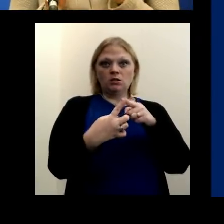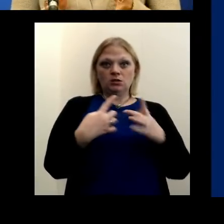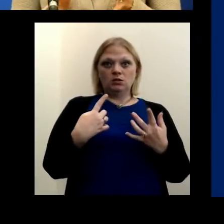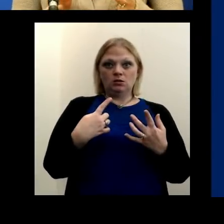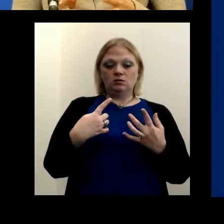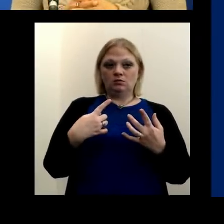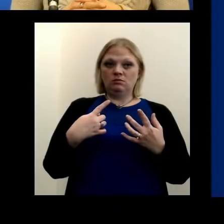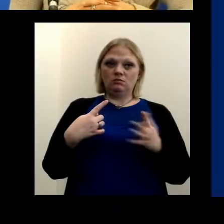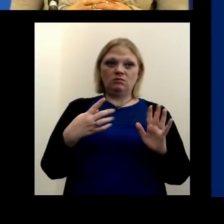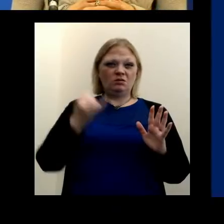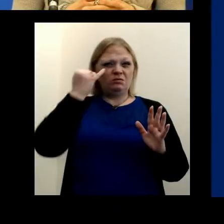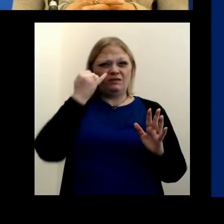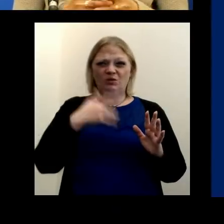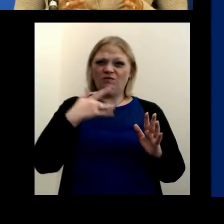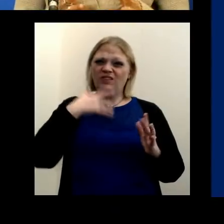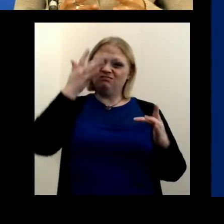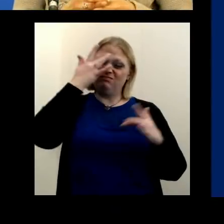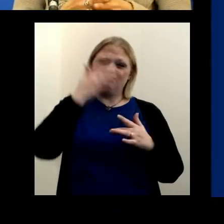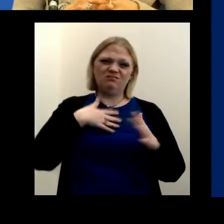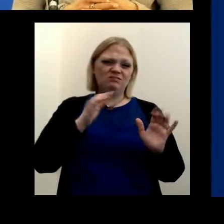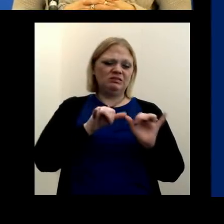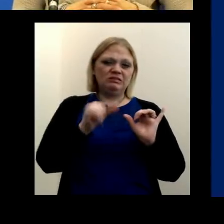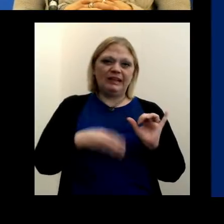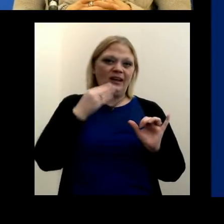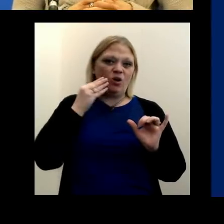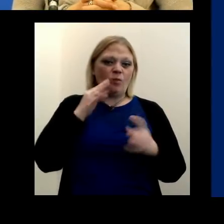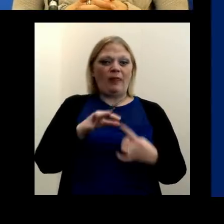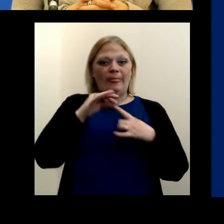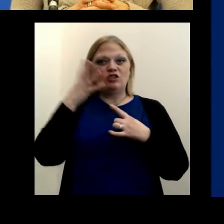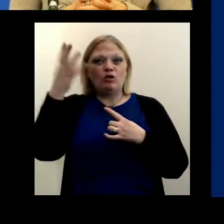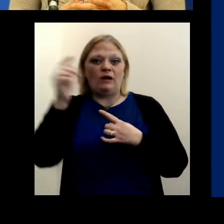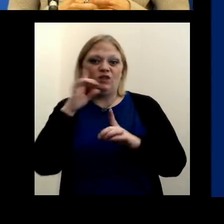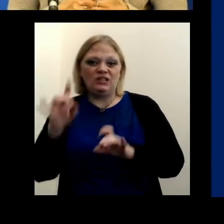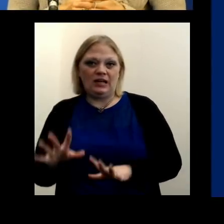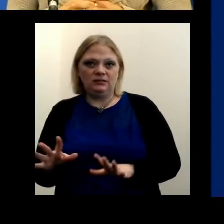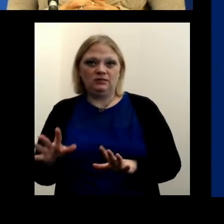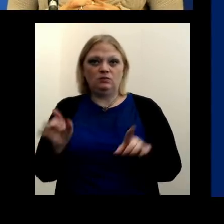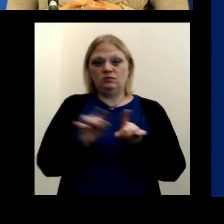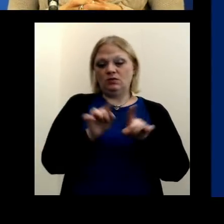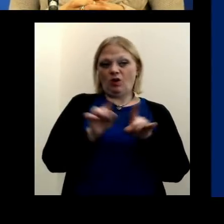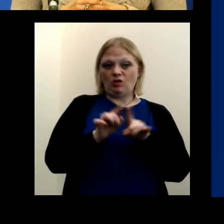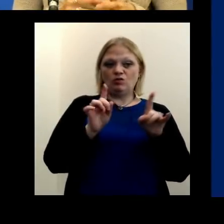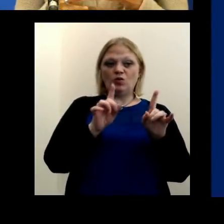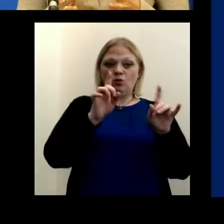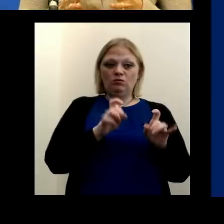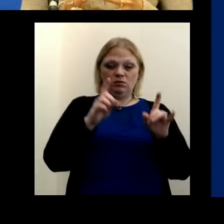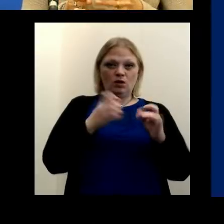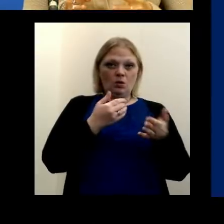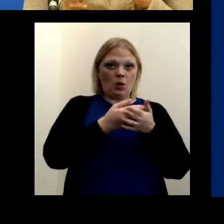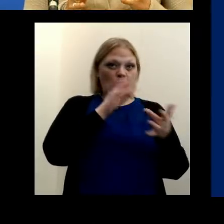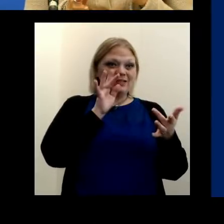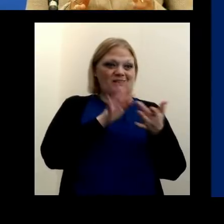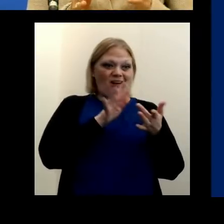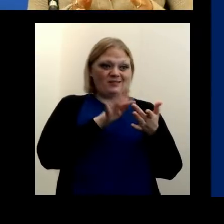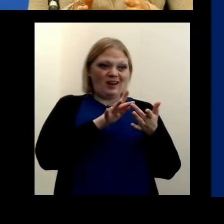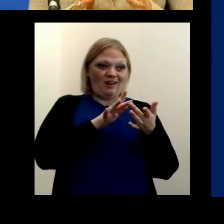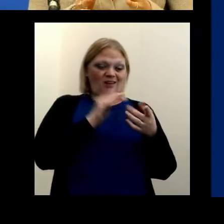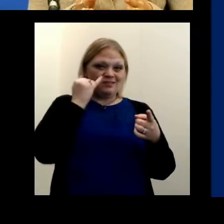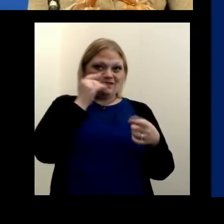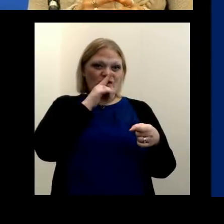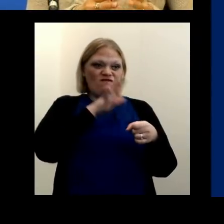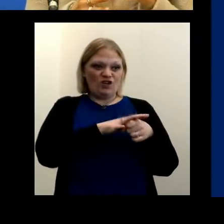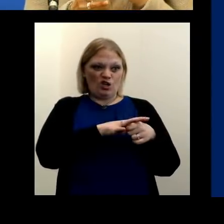go out to get a test. And also we're testing close contacts of confirmed cases. So those individuals should already be